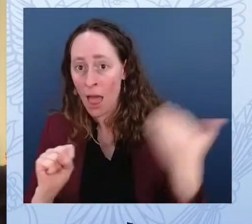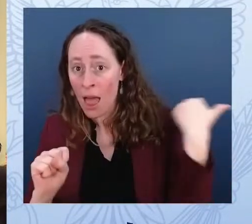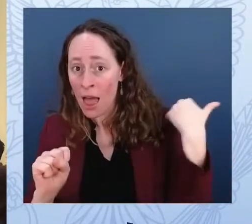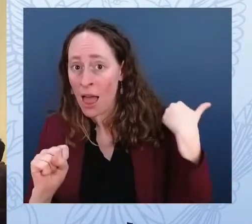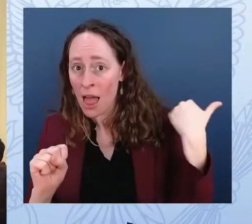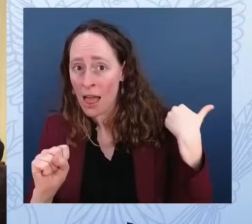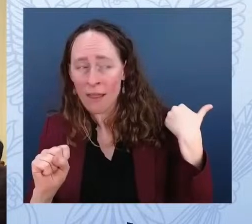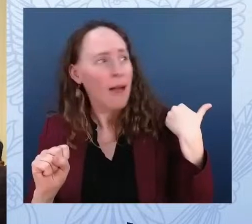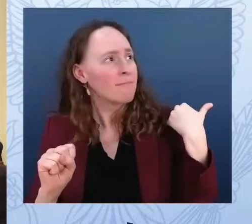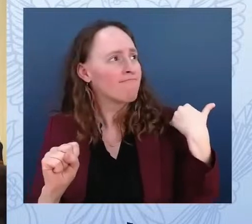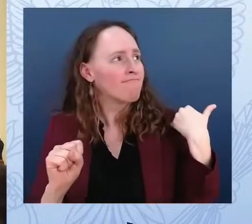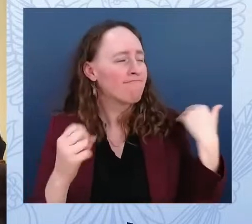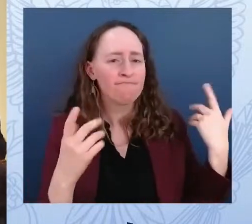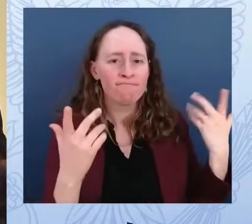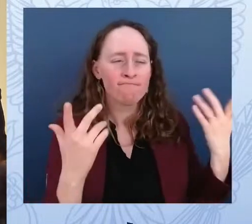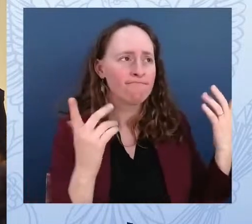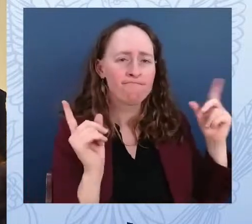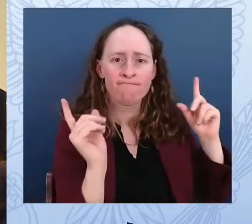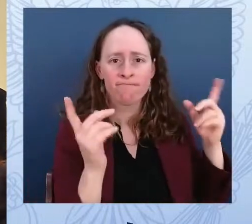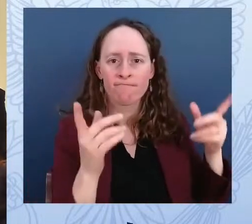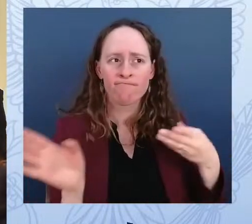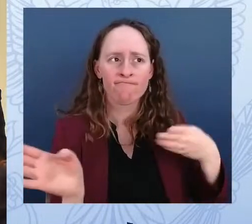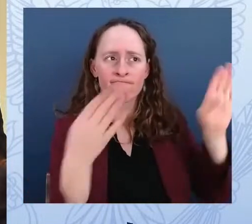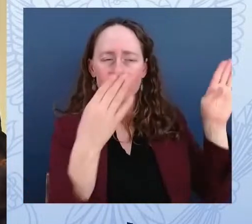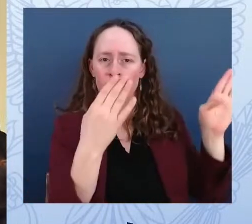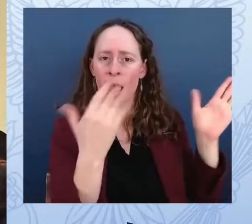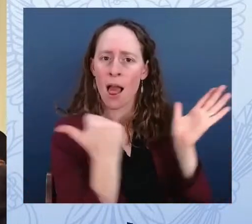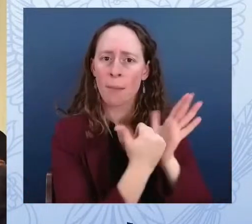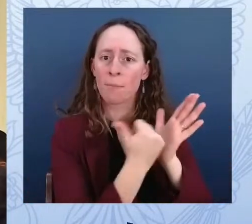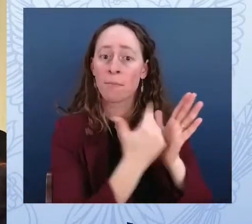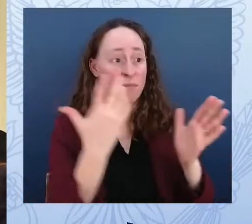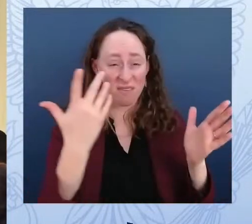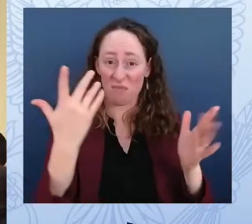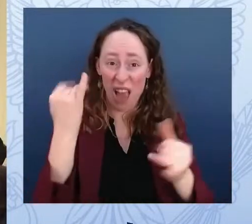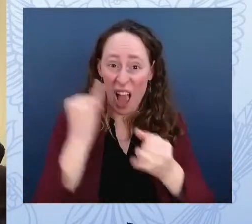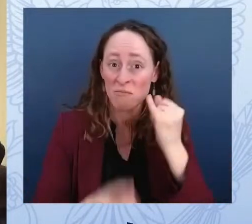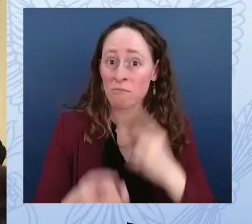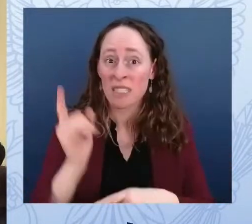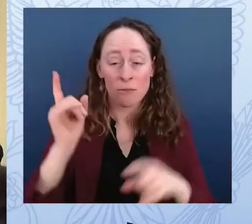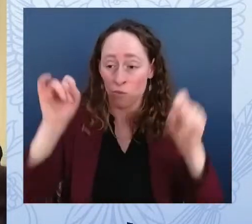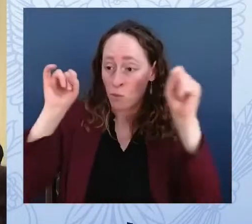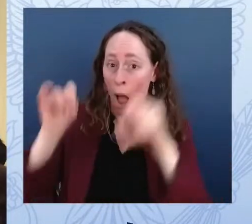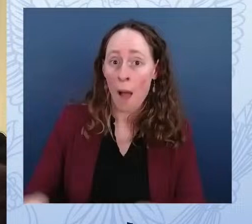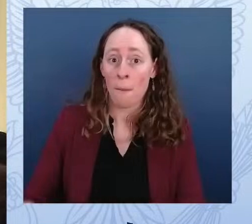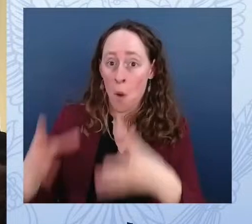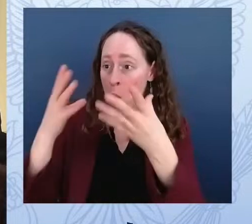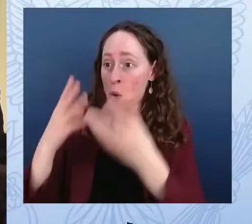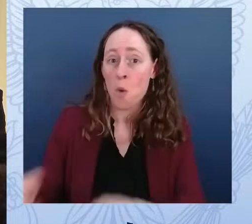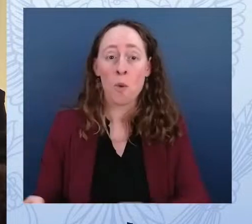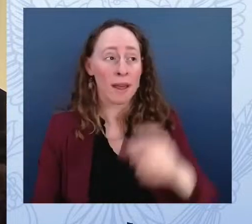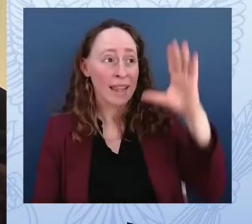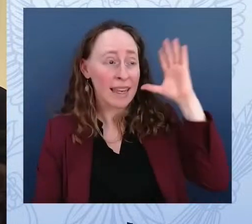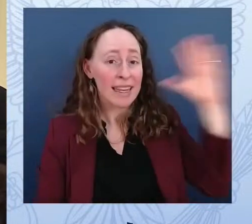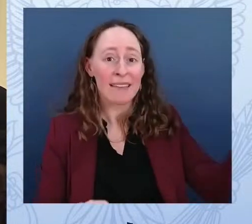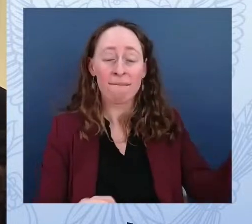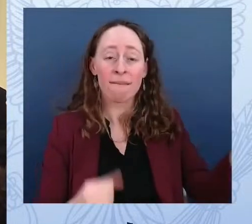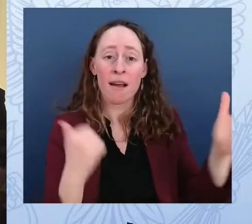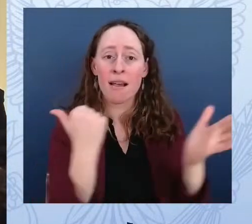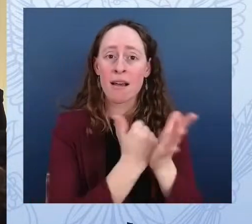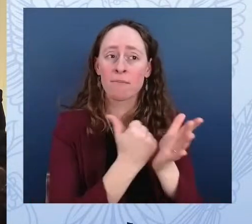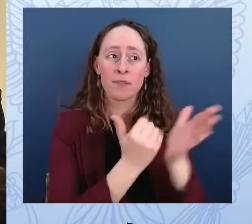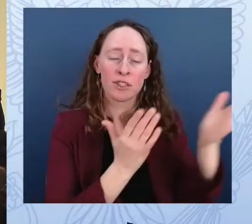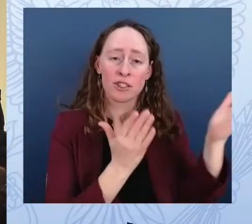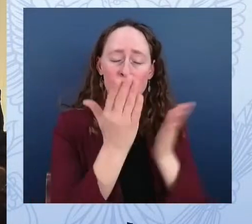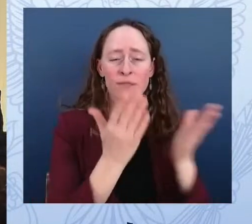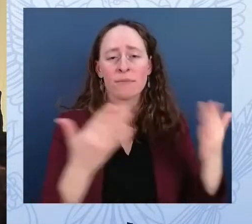sometimes at a moment's notice, to put your lives on the line to answer the call of duty. The day after